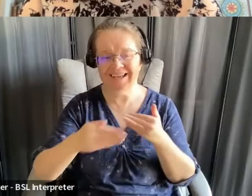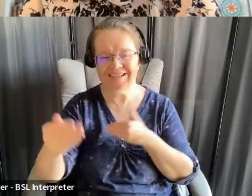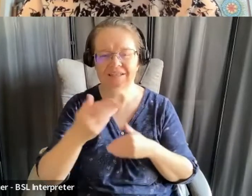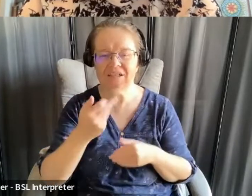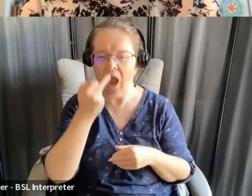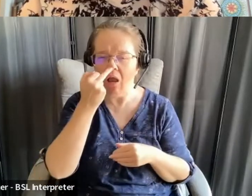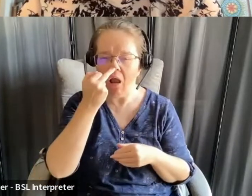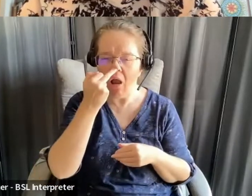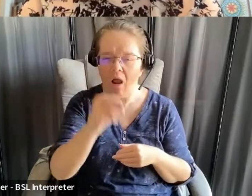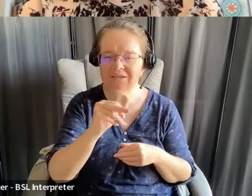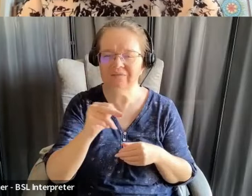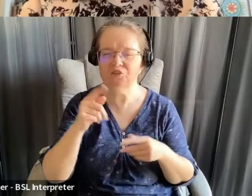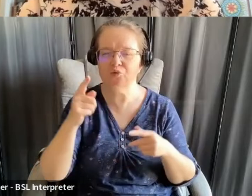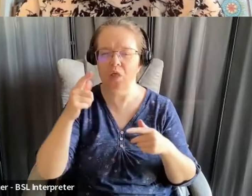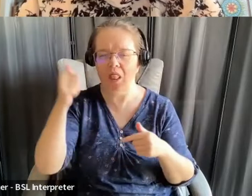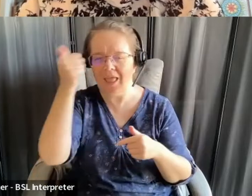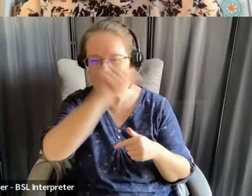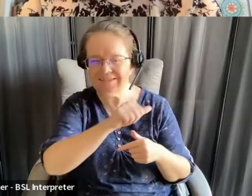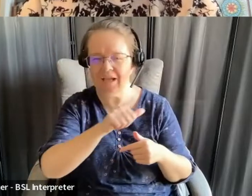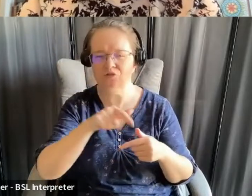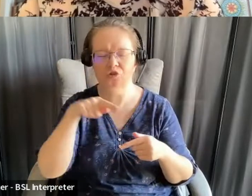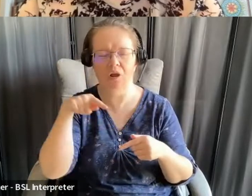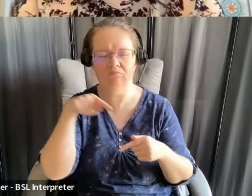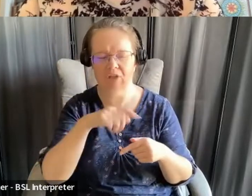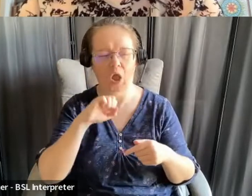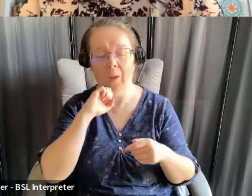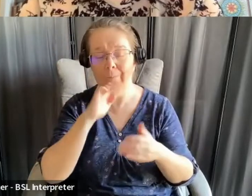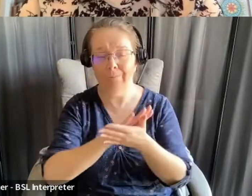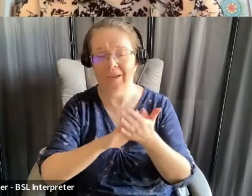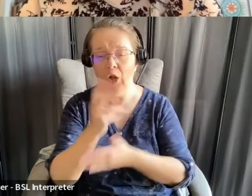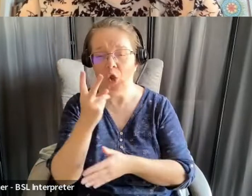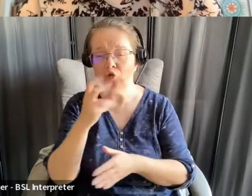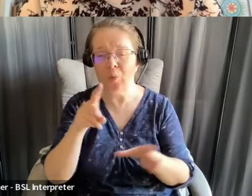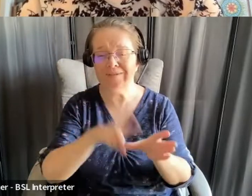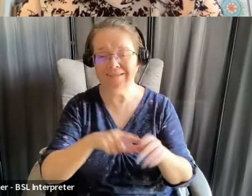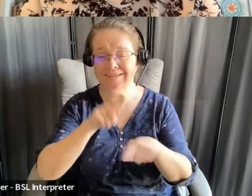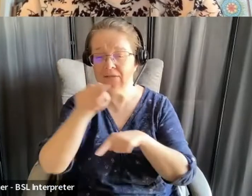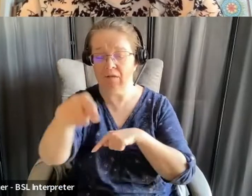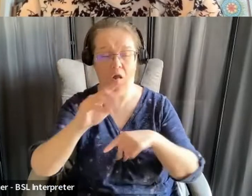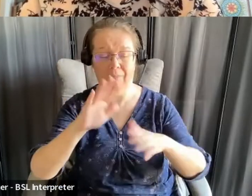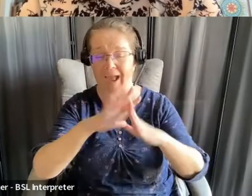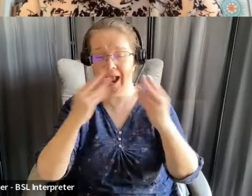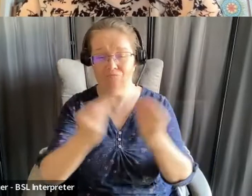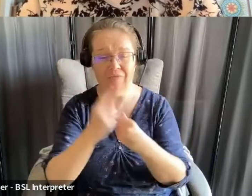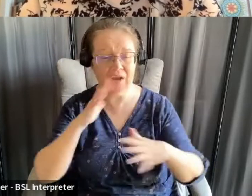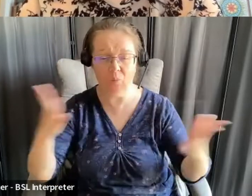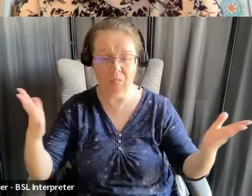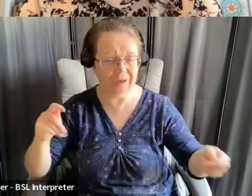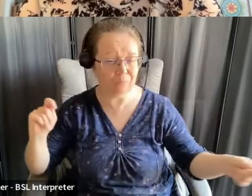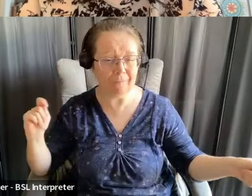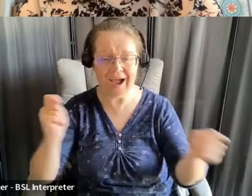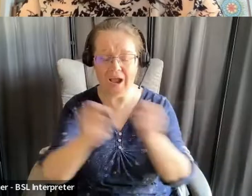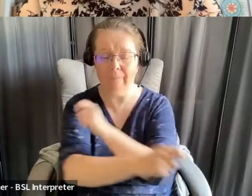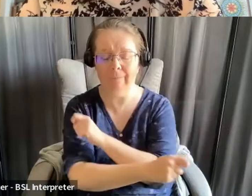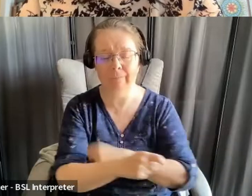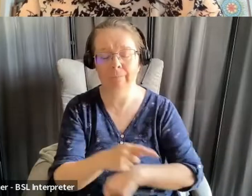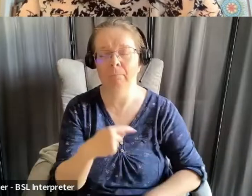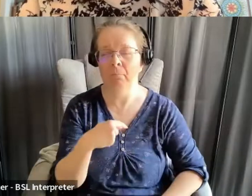machine learning. And it will put a lot of lawyers out of work, but that's not a bad thing. And I